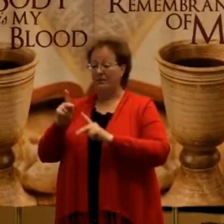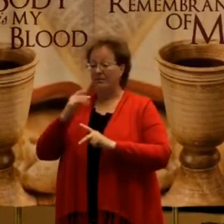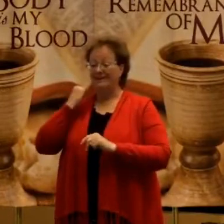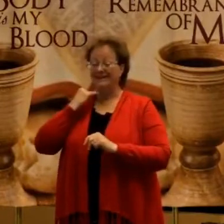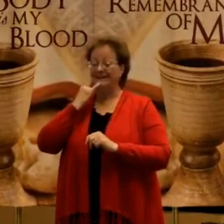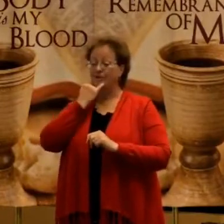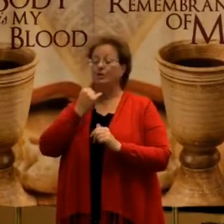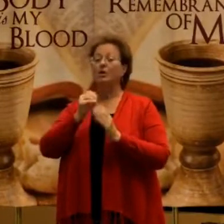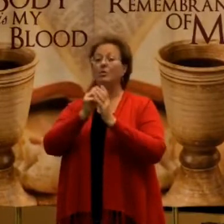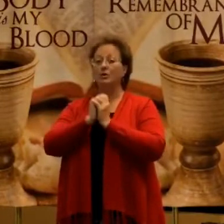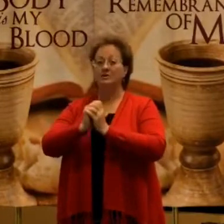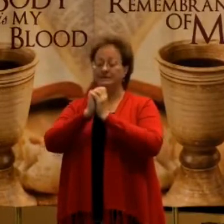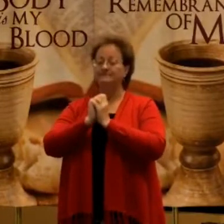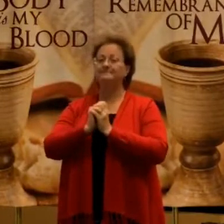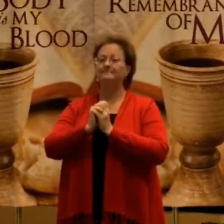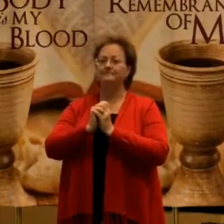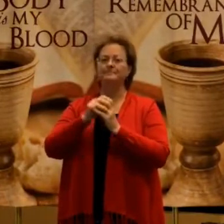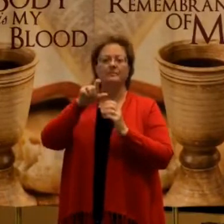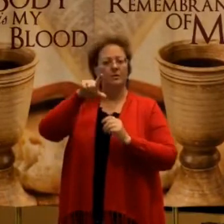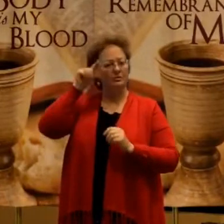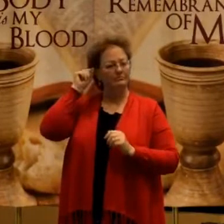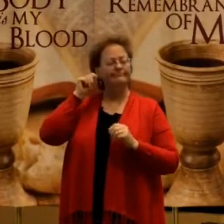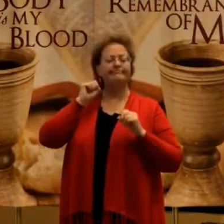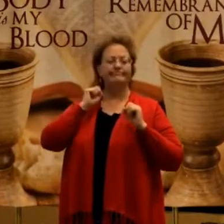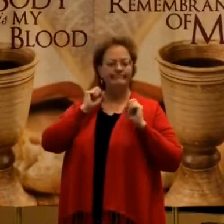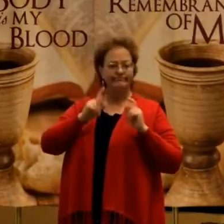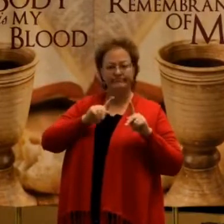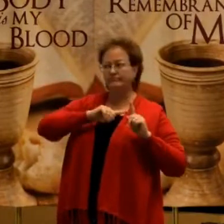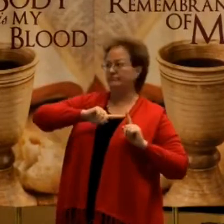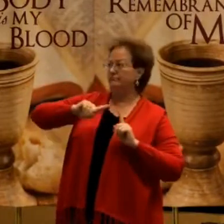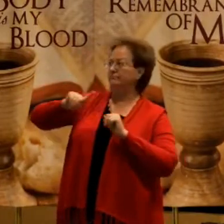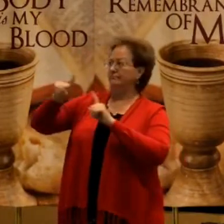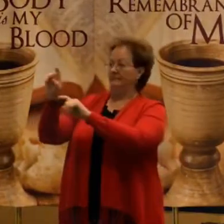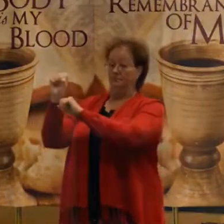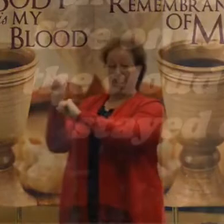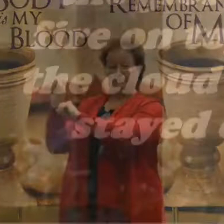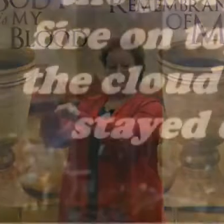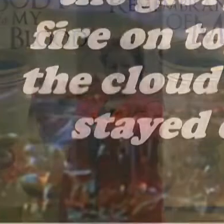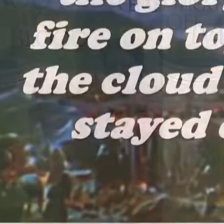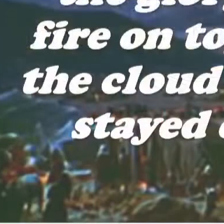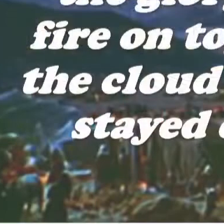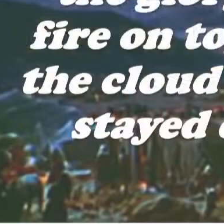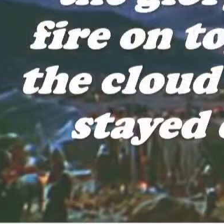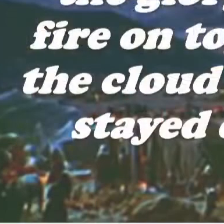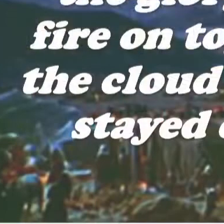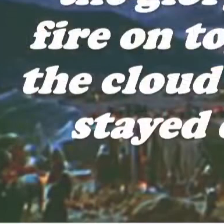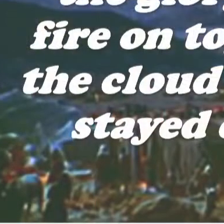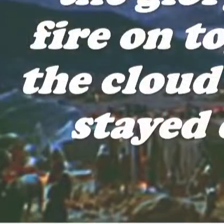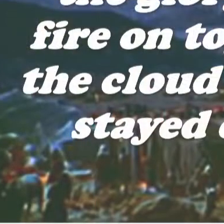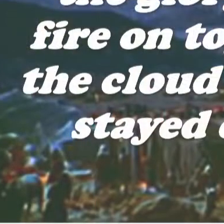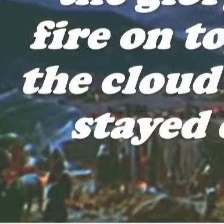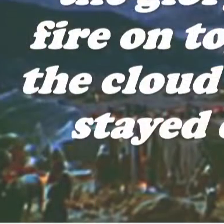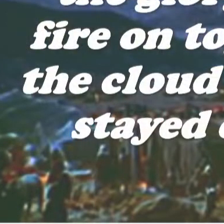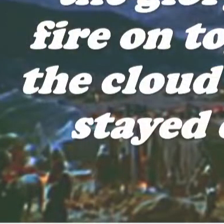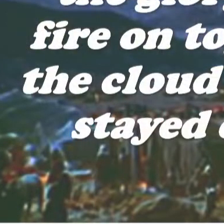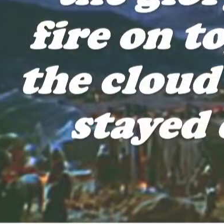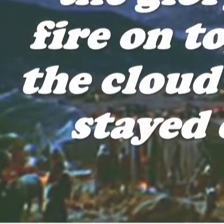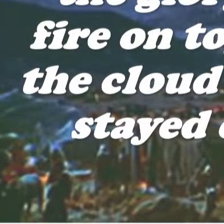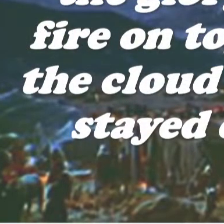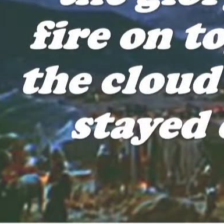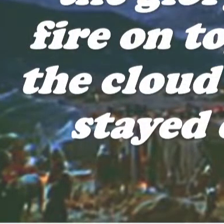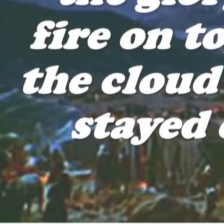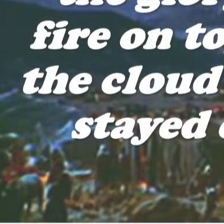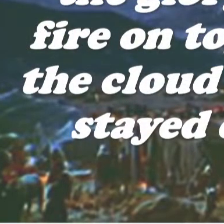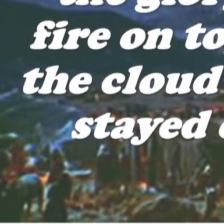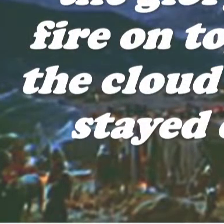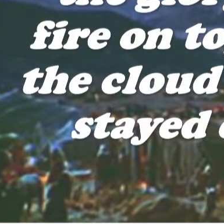So Moses went back up on the mountain. And then this is what we find happened. When Moses went up on the mountain, the cloud covered it,